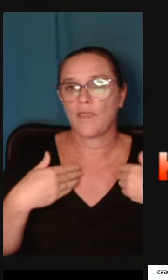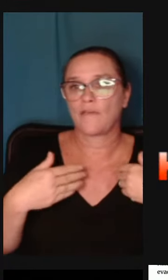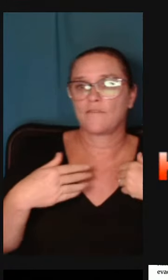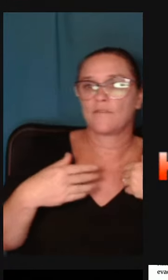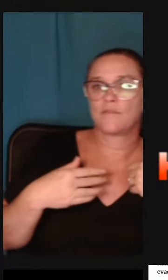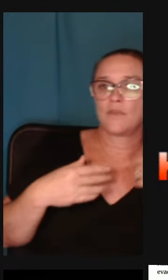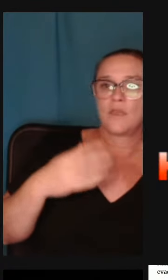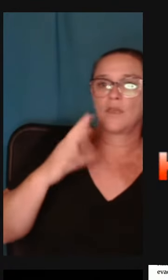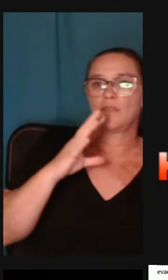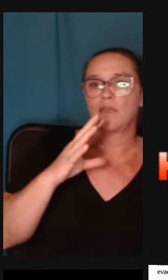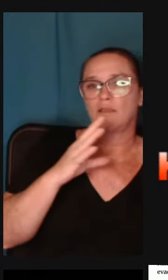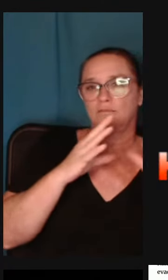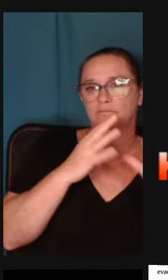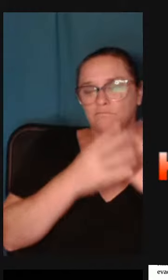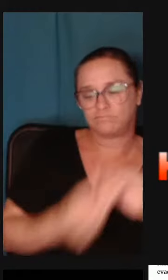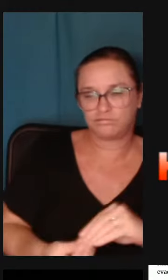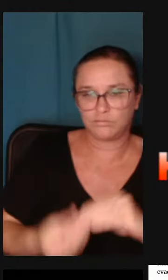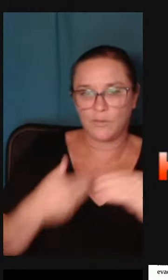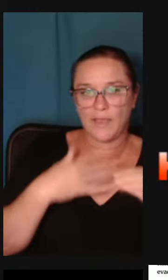big earthquake, lots of damage,